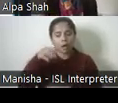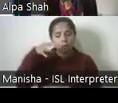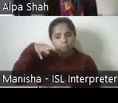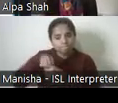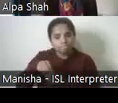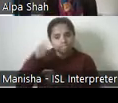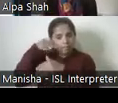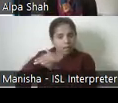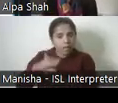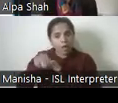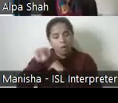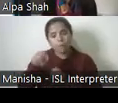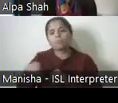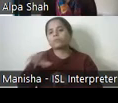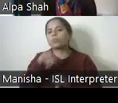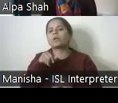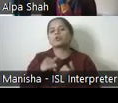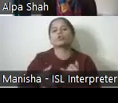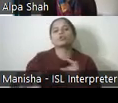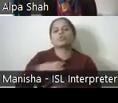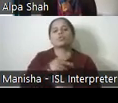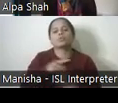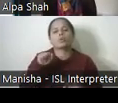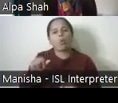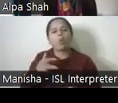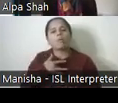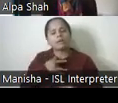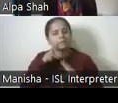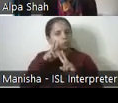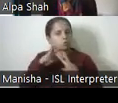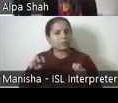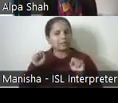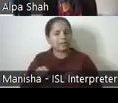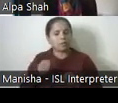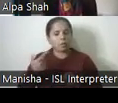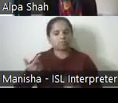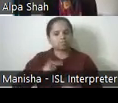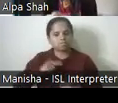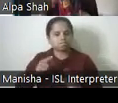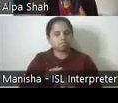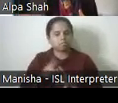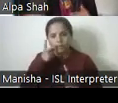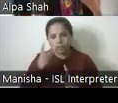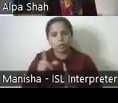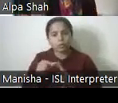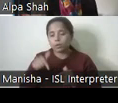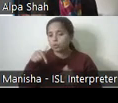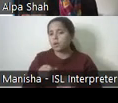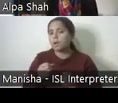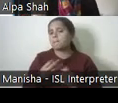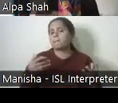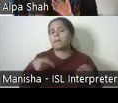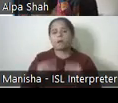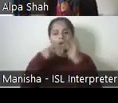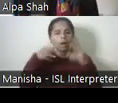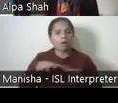Adivasi communities to socially reproduce themselves on their own terms. Today, most Adivasi